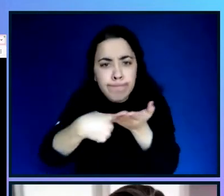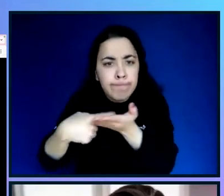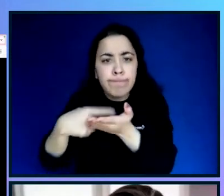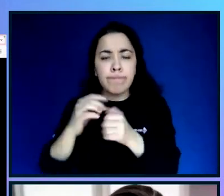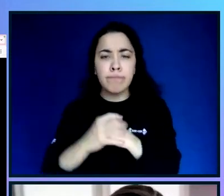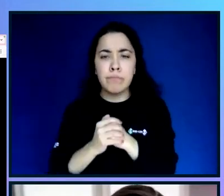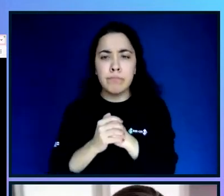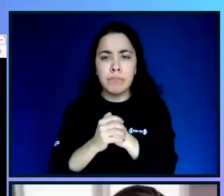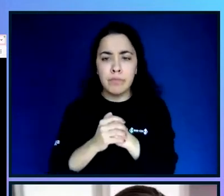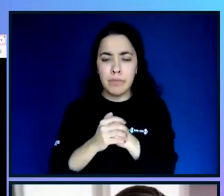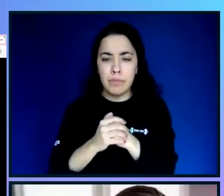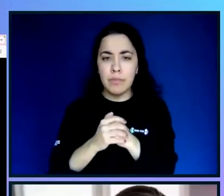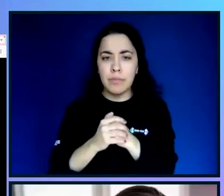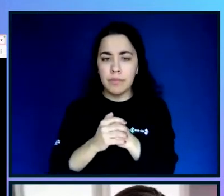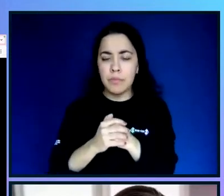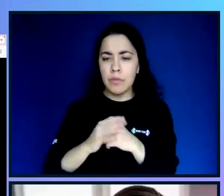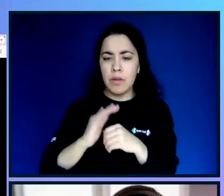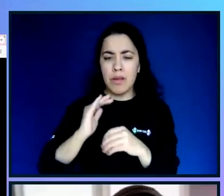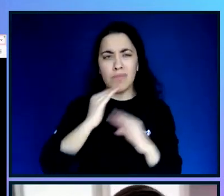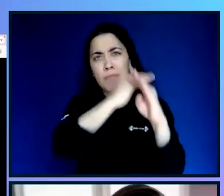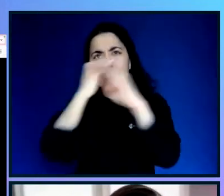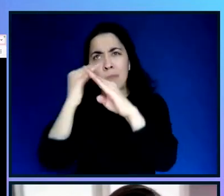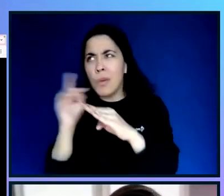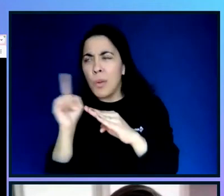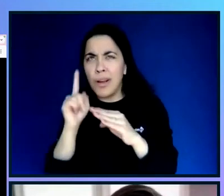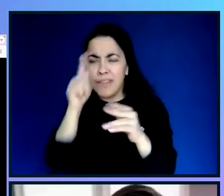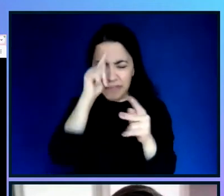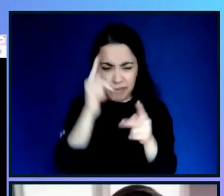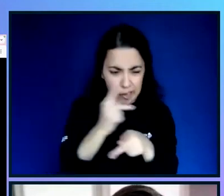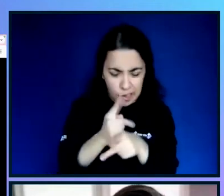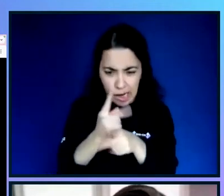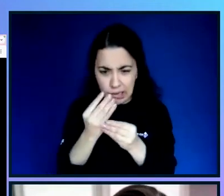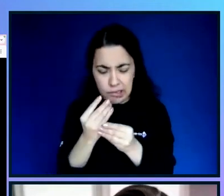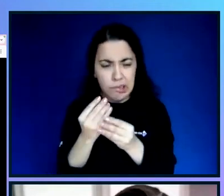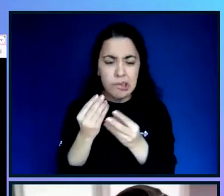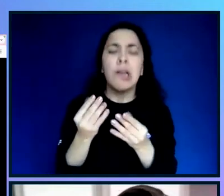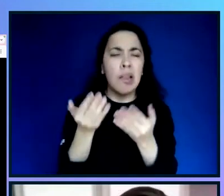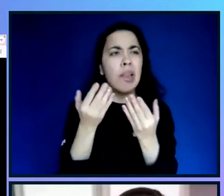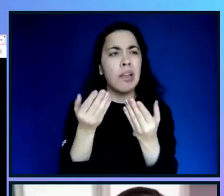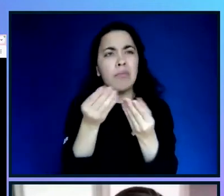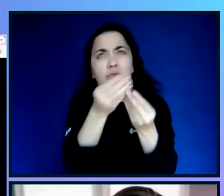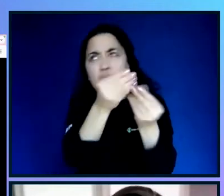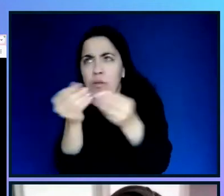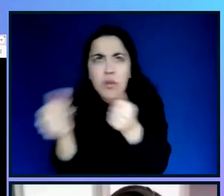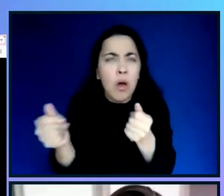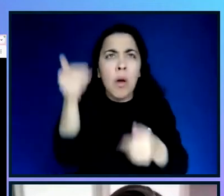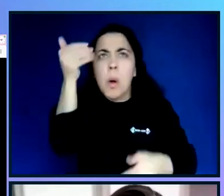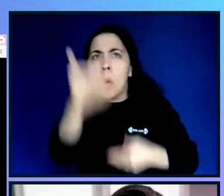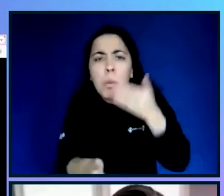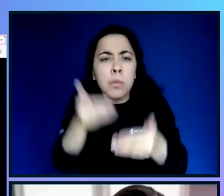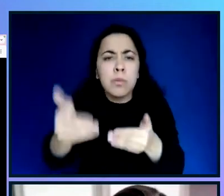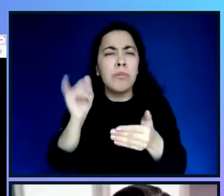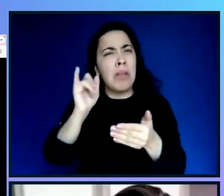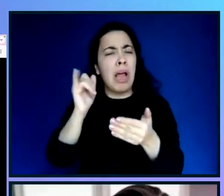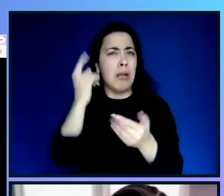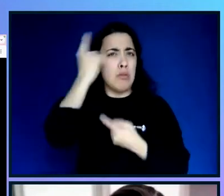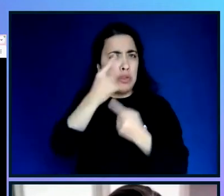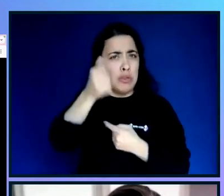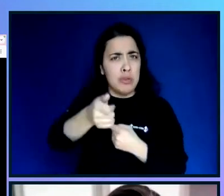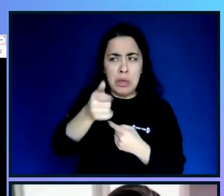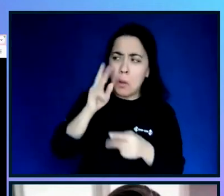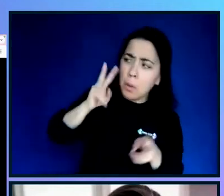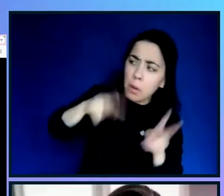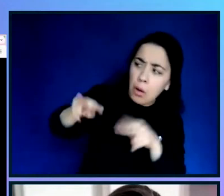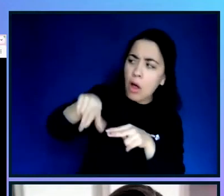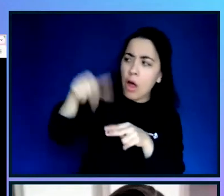and provide the outputs. This can be analogous to considering the different learning styles and cultures